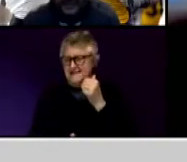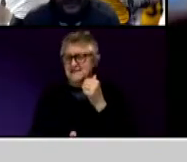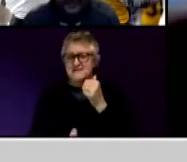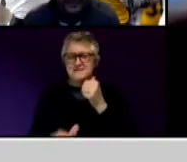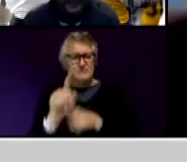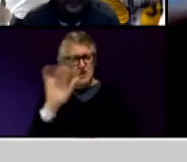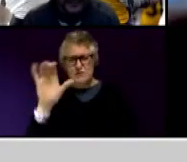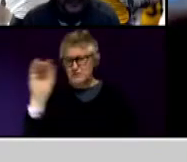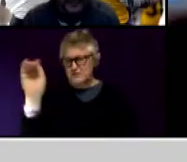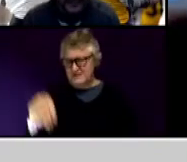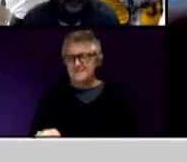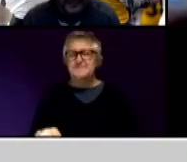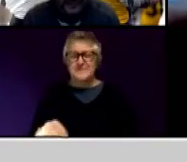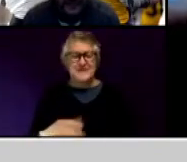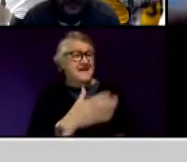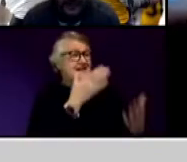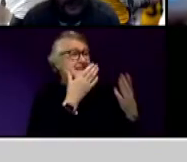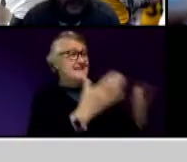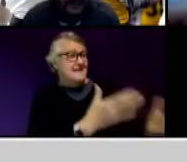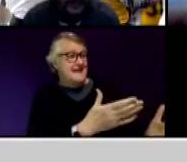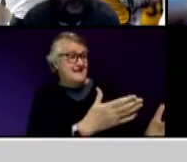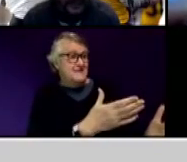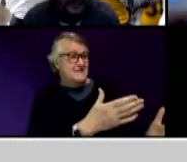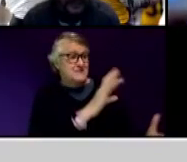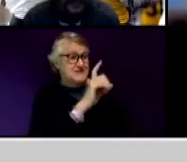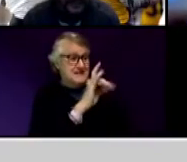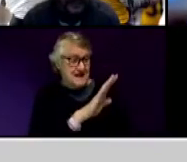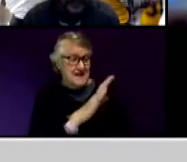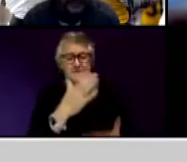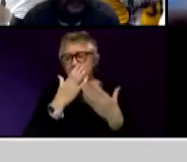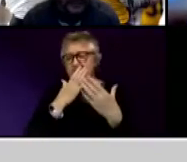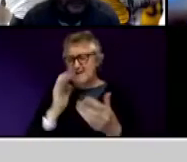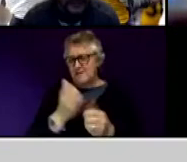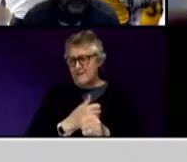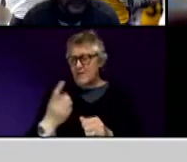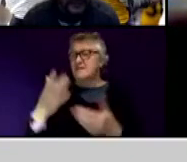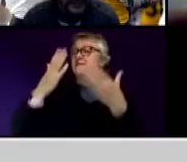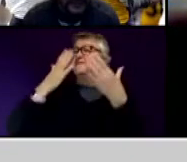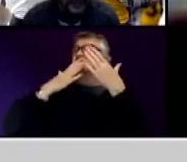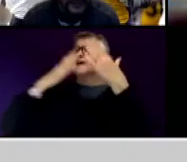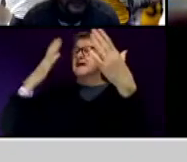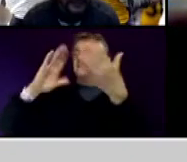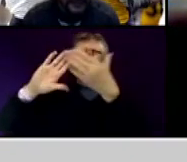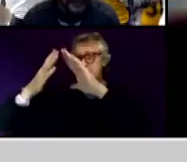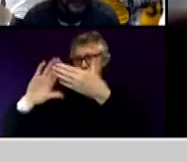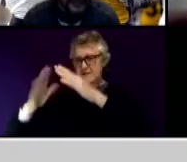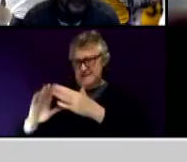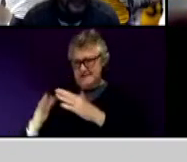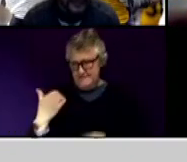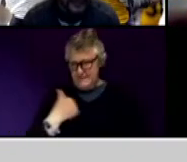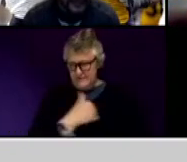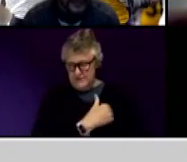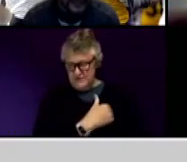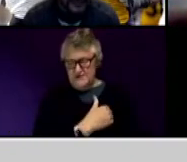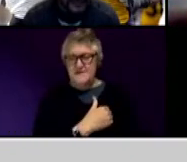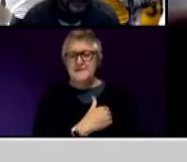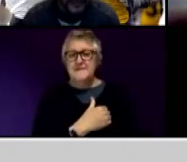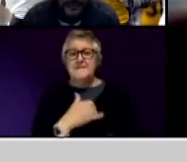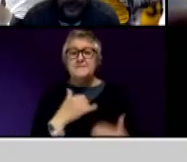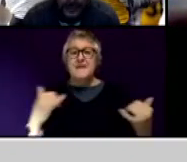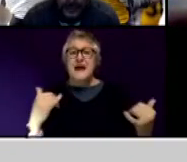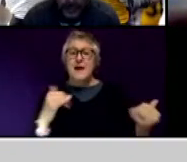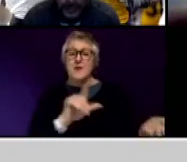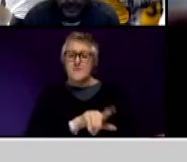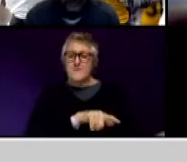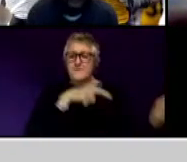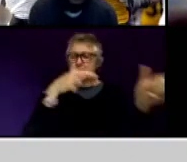Thank you. Thank you, Zainab. Thank you, everyone. Thank you, members of the community. And now I cede the floor back